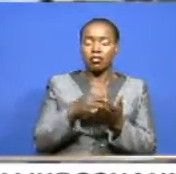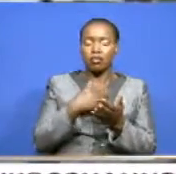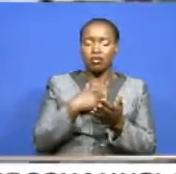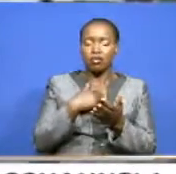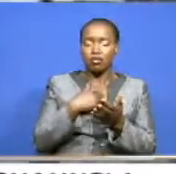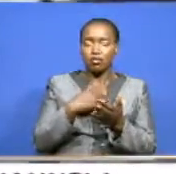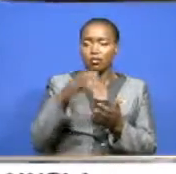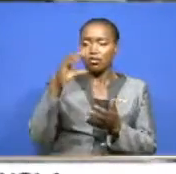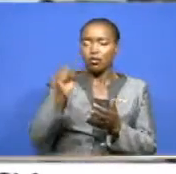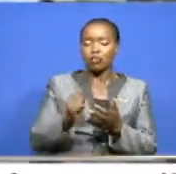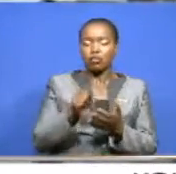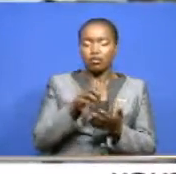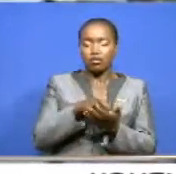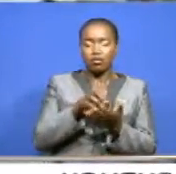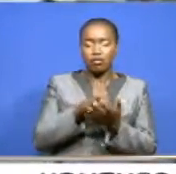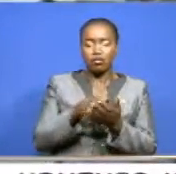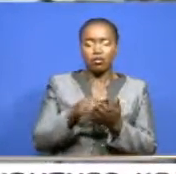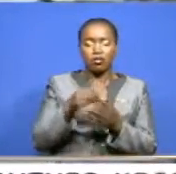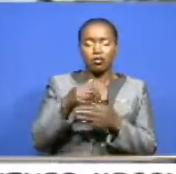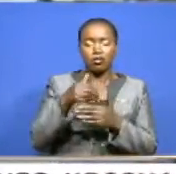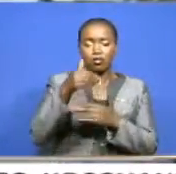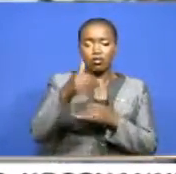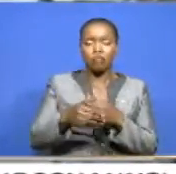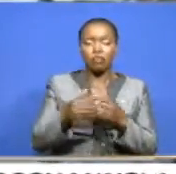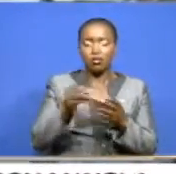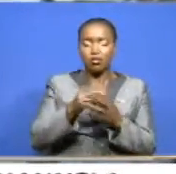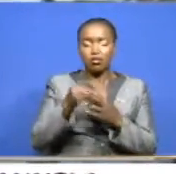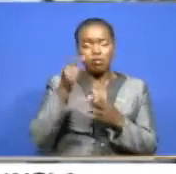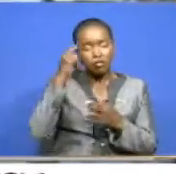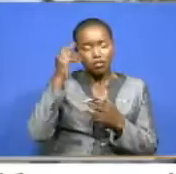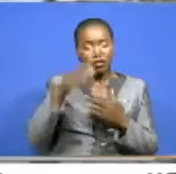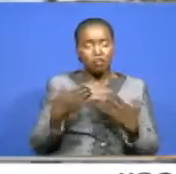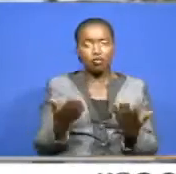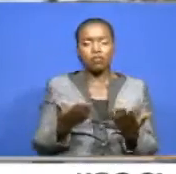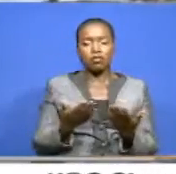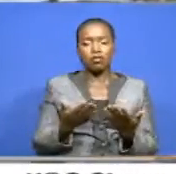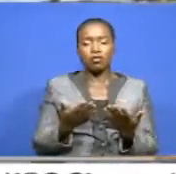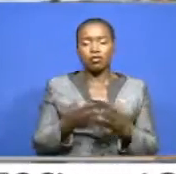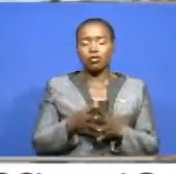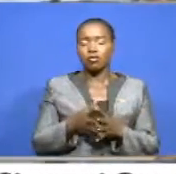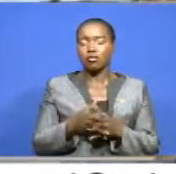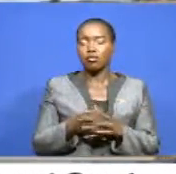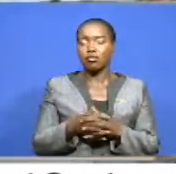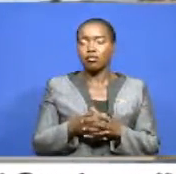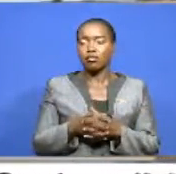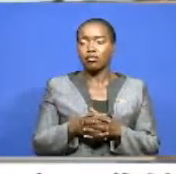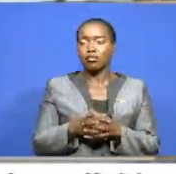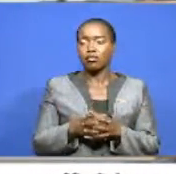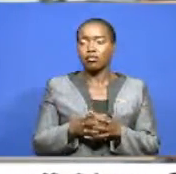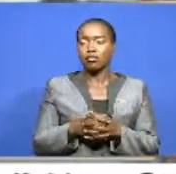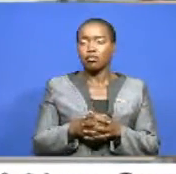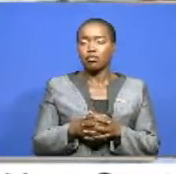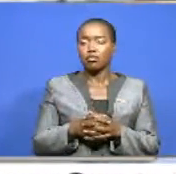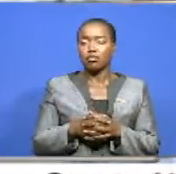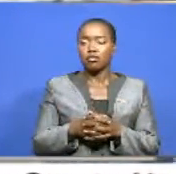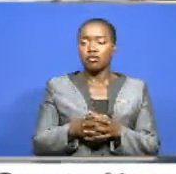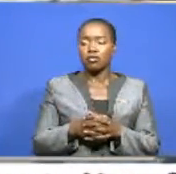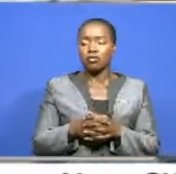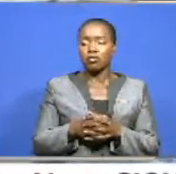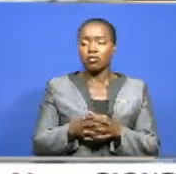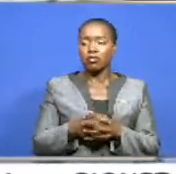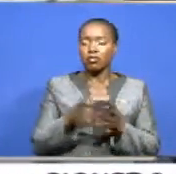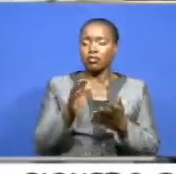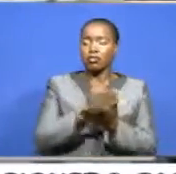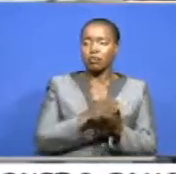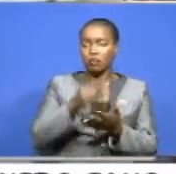cabinet secretary's post? How do you think about that? No, I think our latest proposal, because we have some governors who are young,